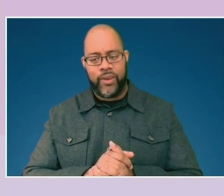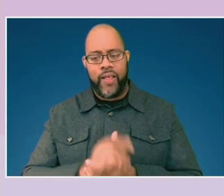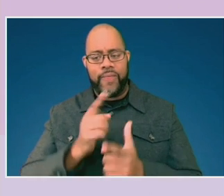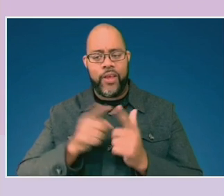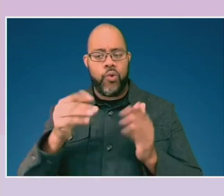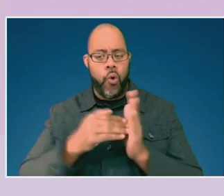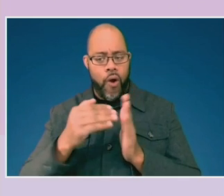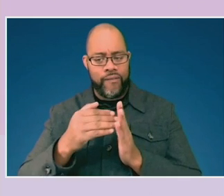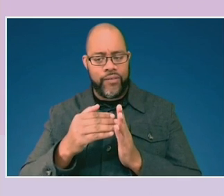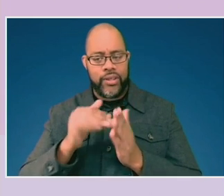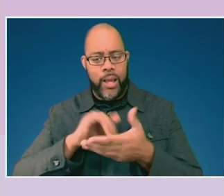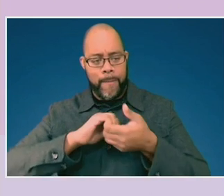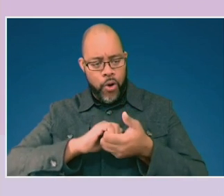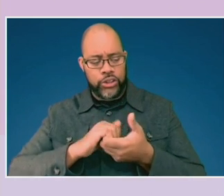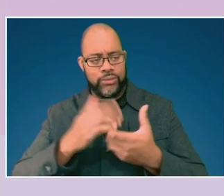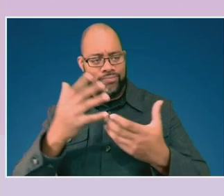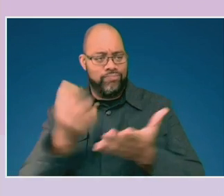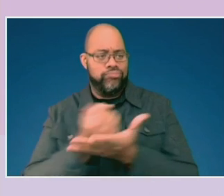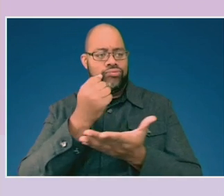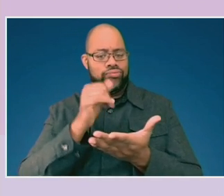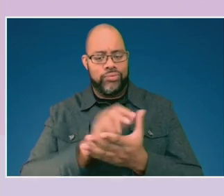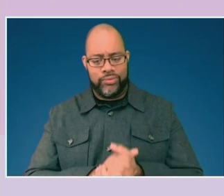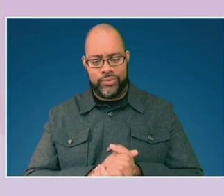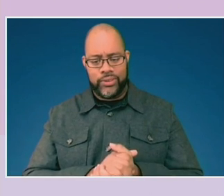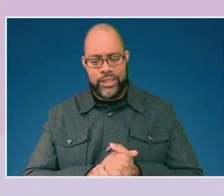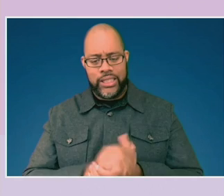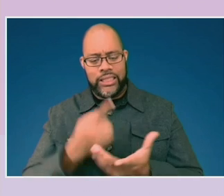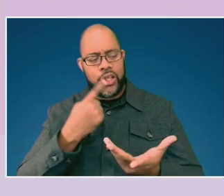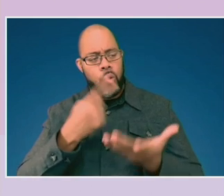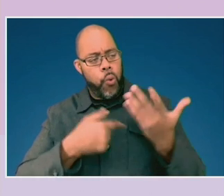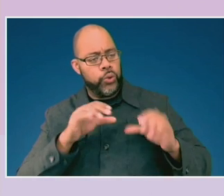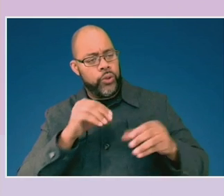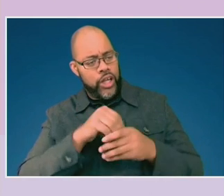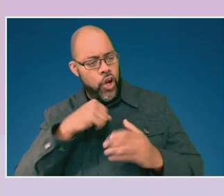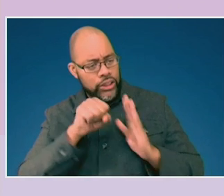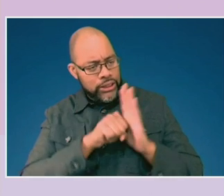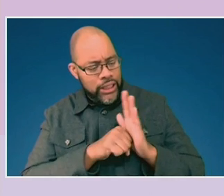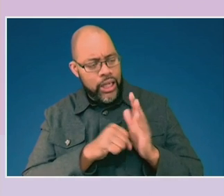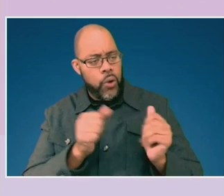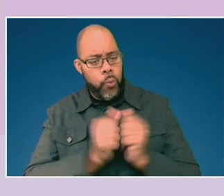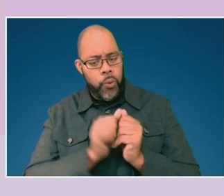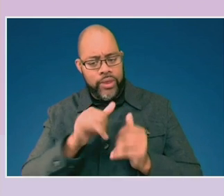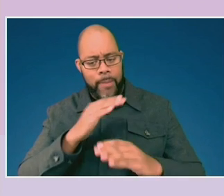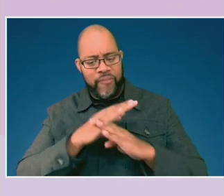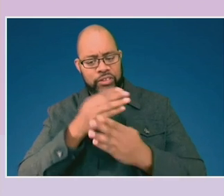it's that partnership, right? Then have to say, well, what are we currently doing in our state with the SAMHSA prevention money and how can we use some of this for